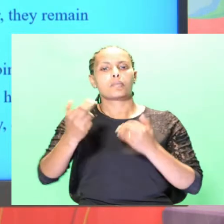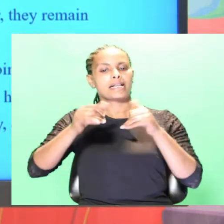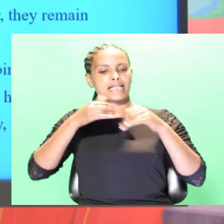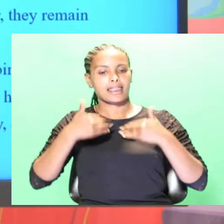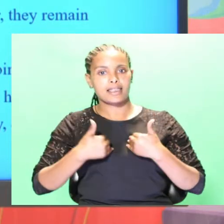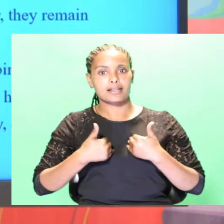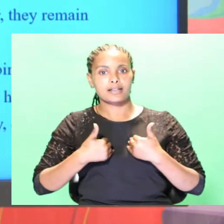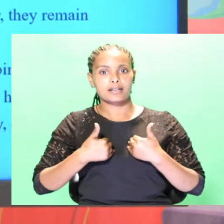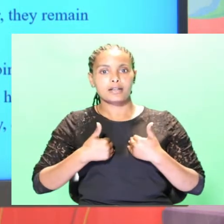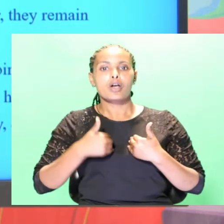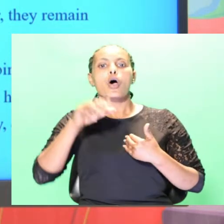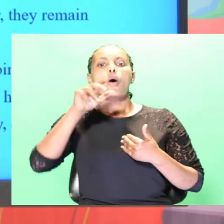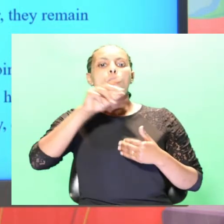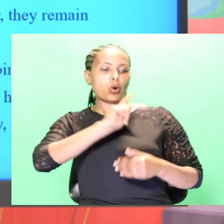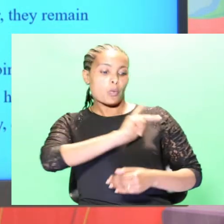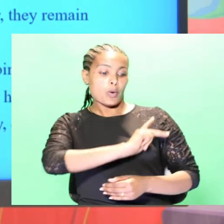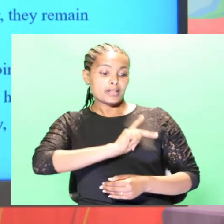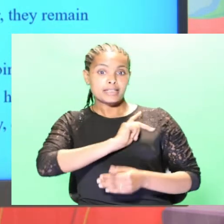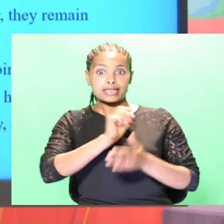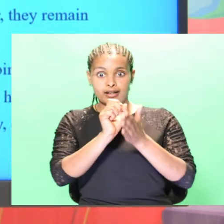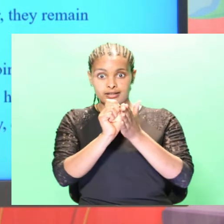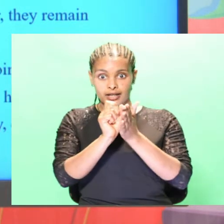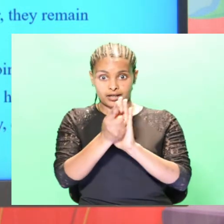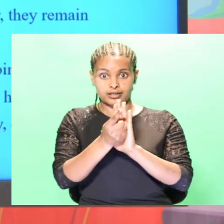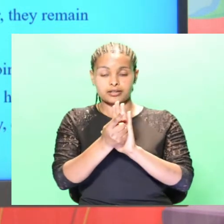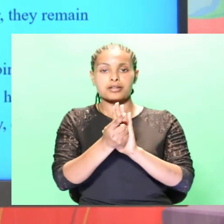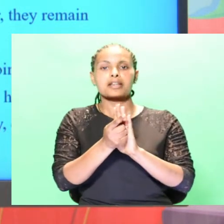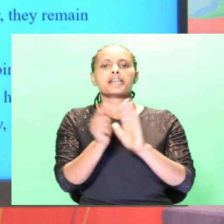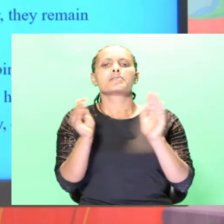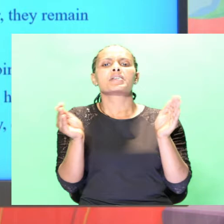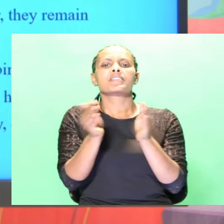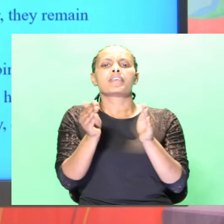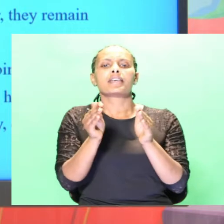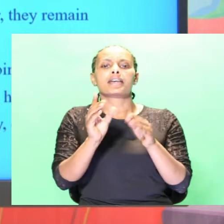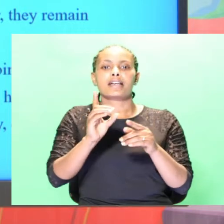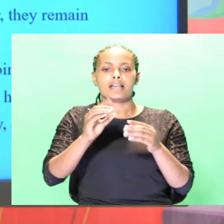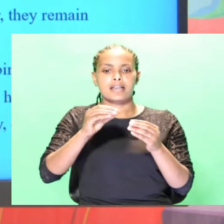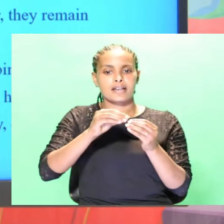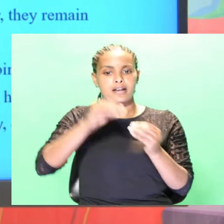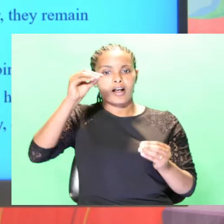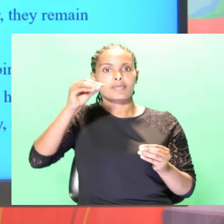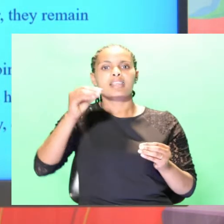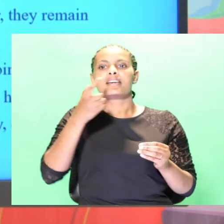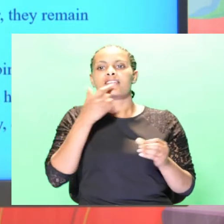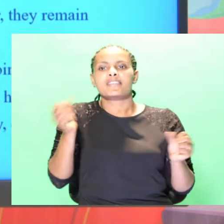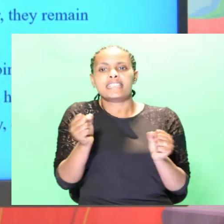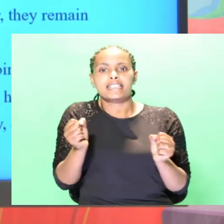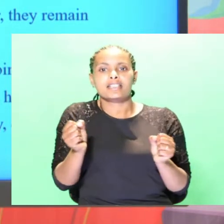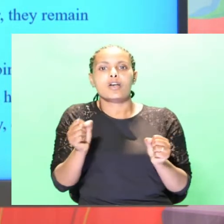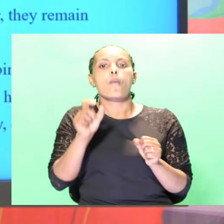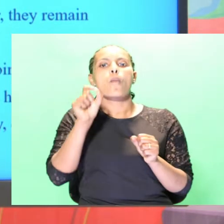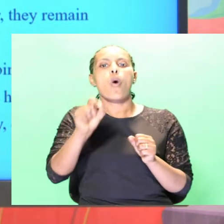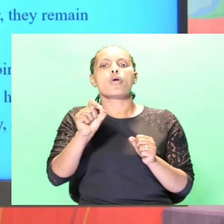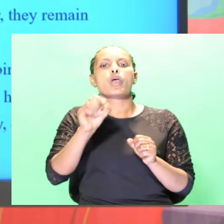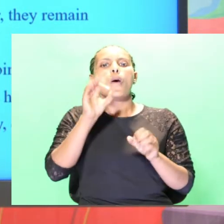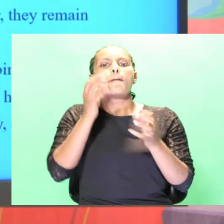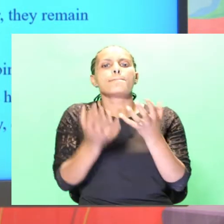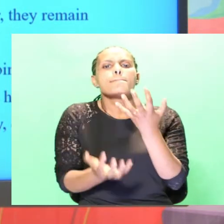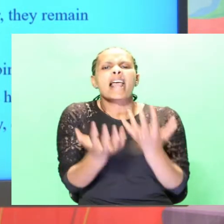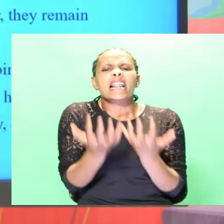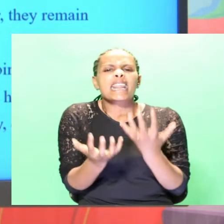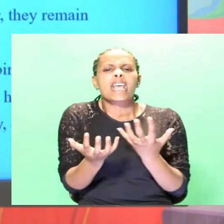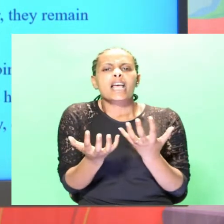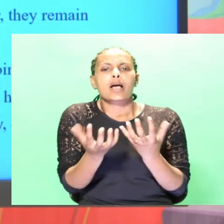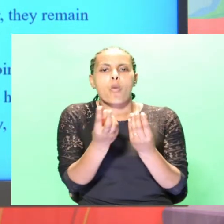present. Properties such as specific gravity, freezing point, melting